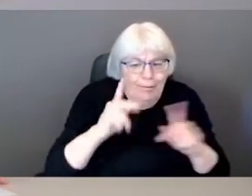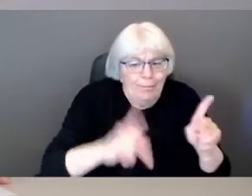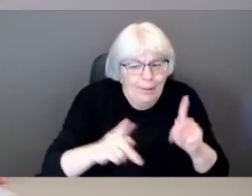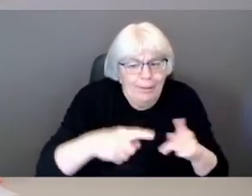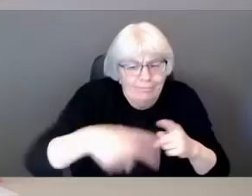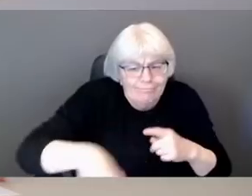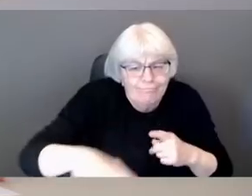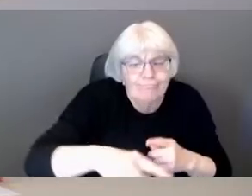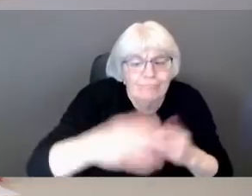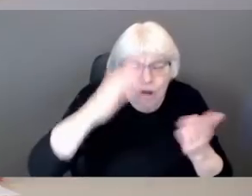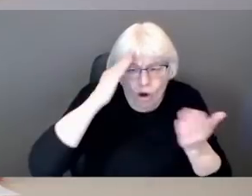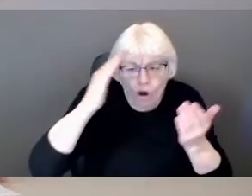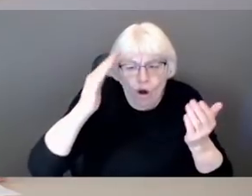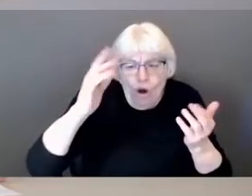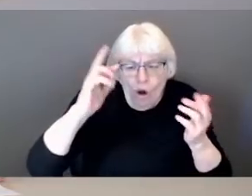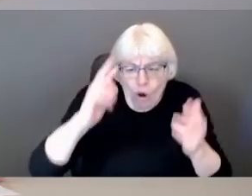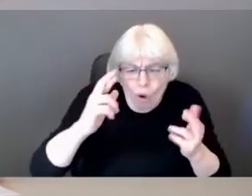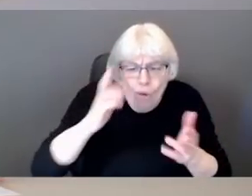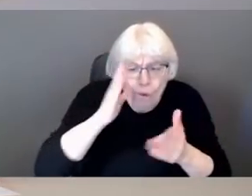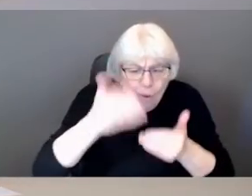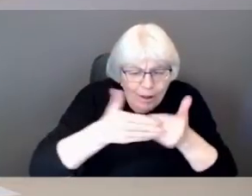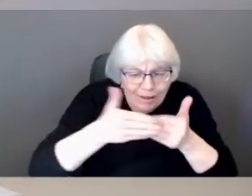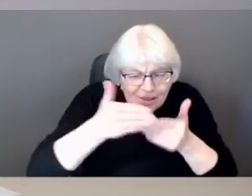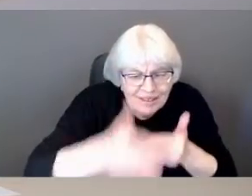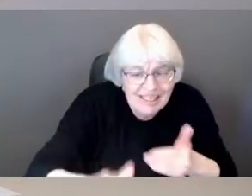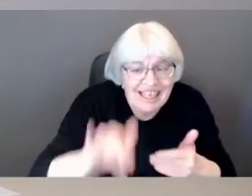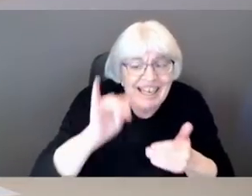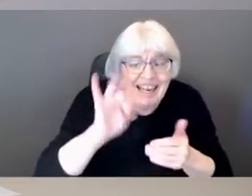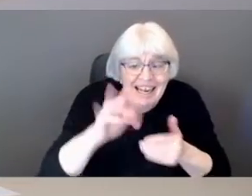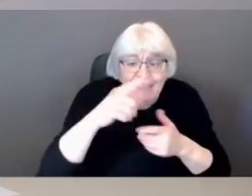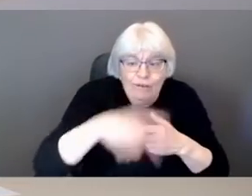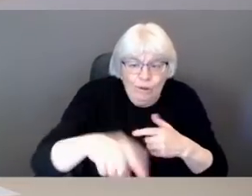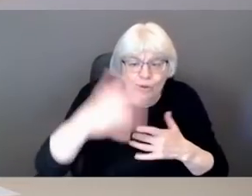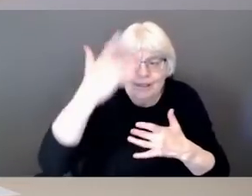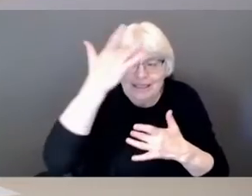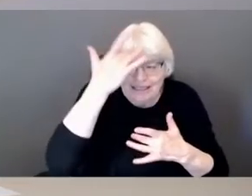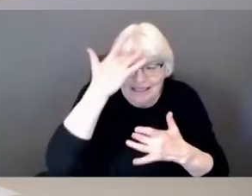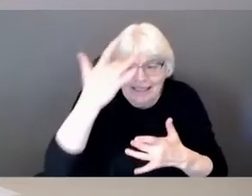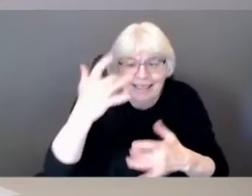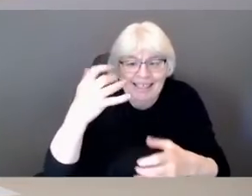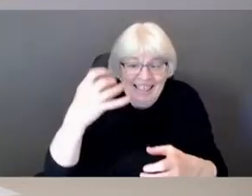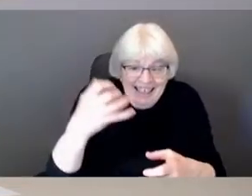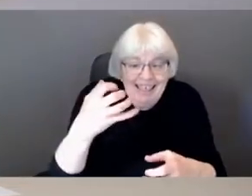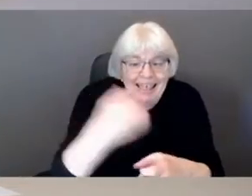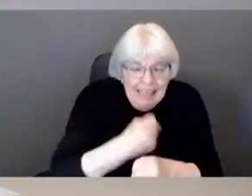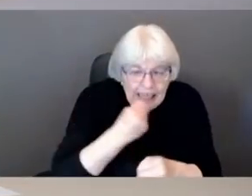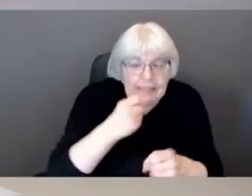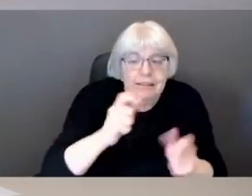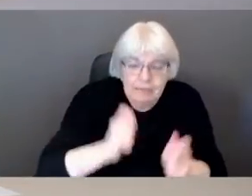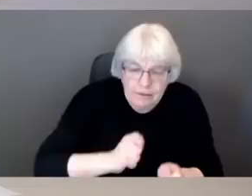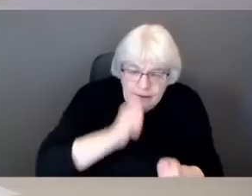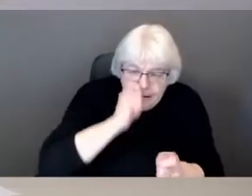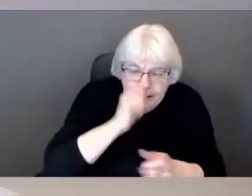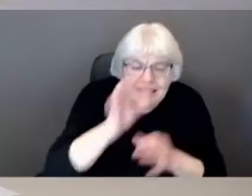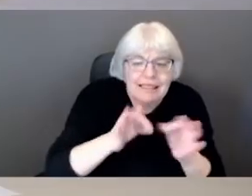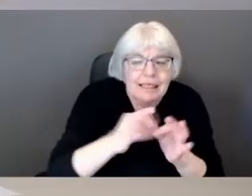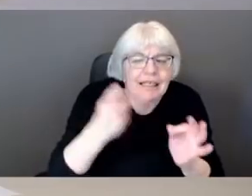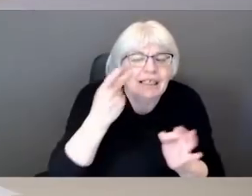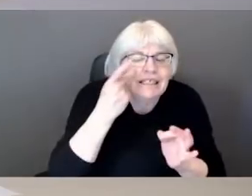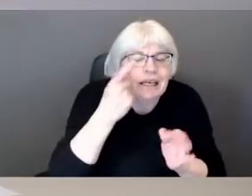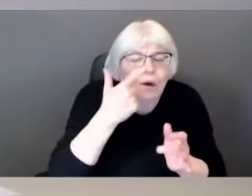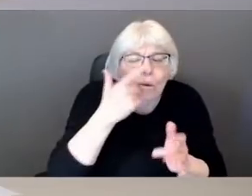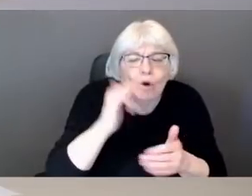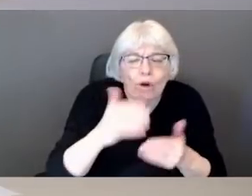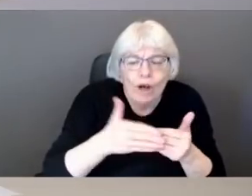around only if you're ill, get tested. So we're going to get there, and that would mean fewer public notifications.